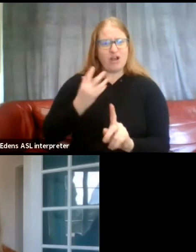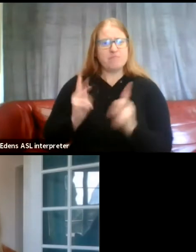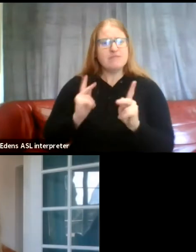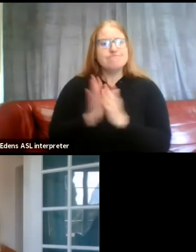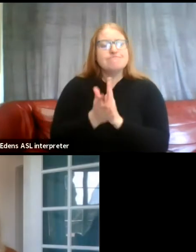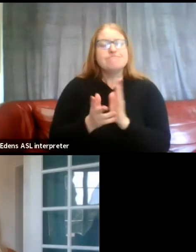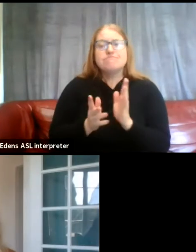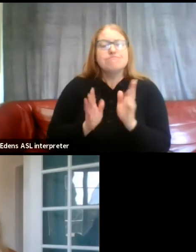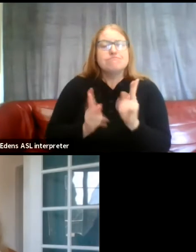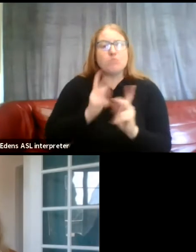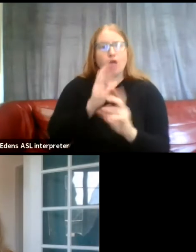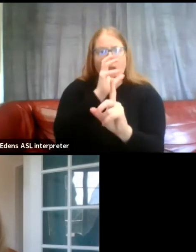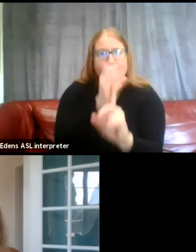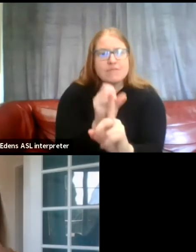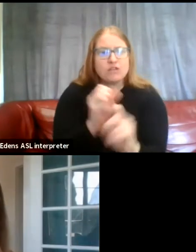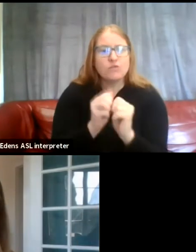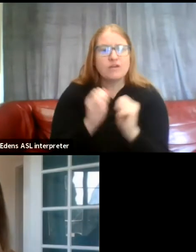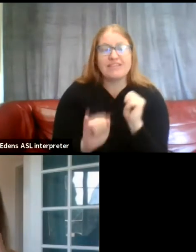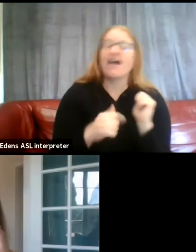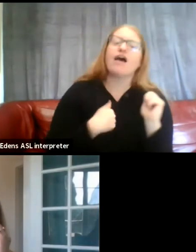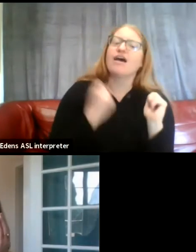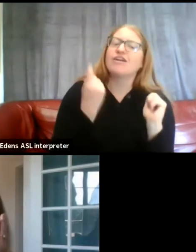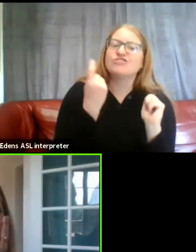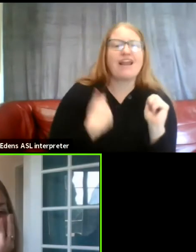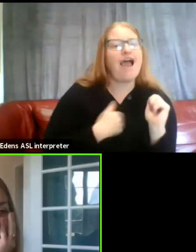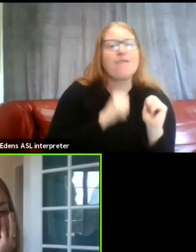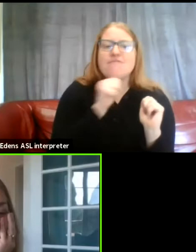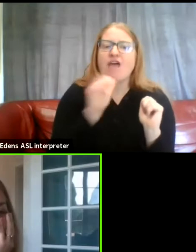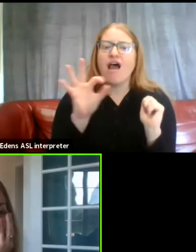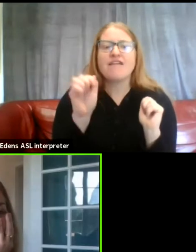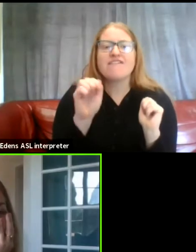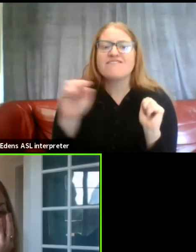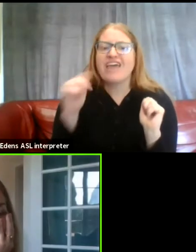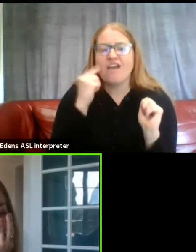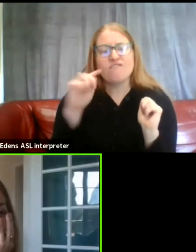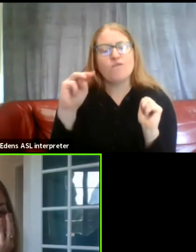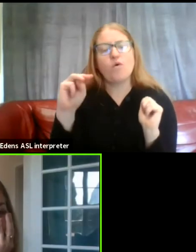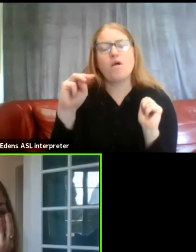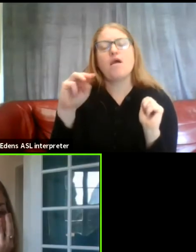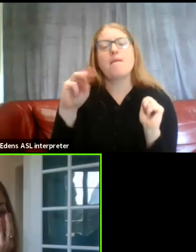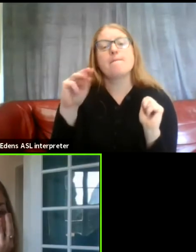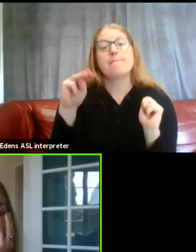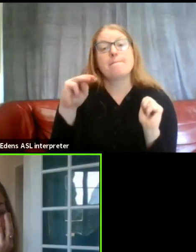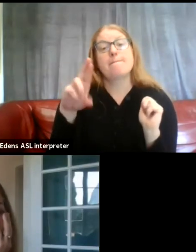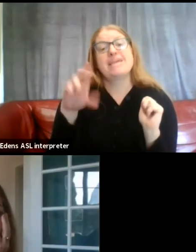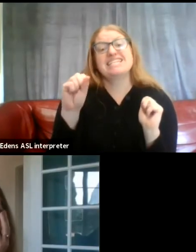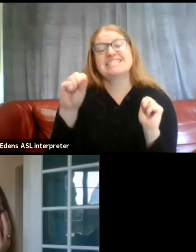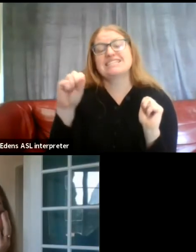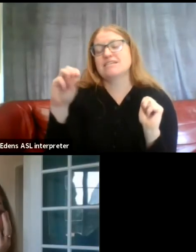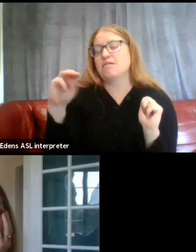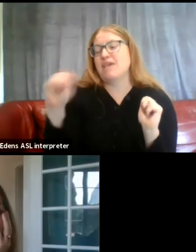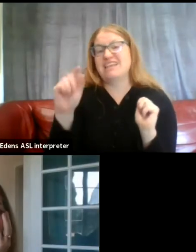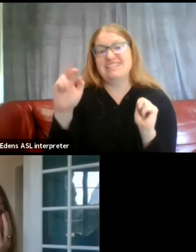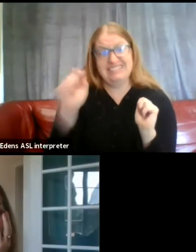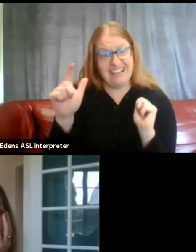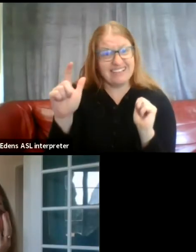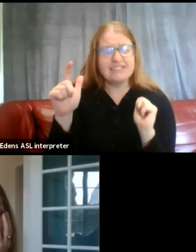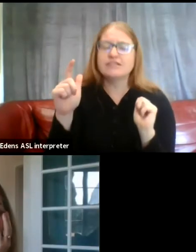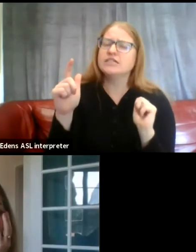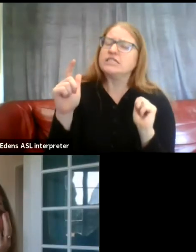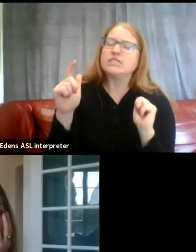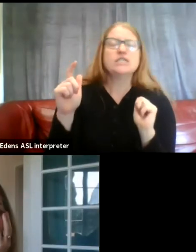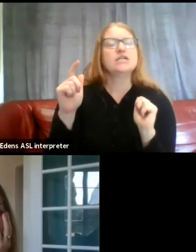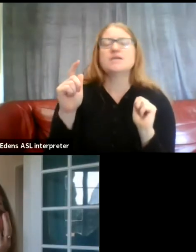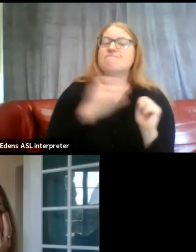not to love it. I'm not a fan of Mrs. Maisel. And part of my problem with that show is that that show, the